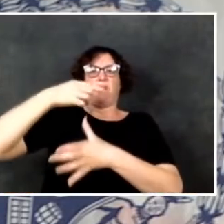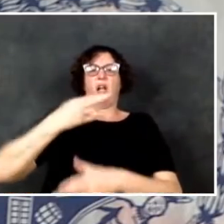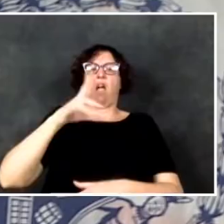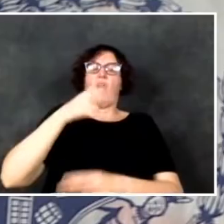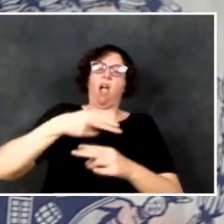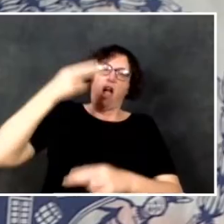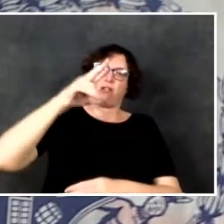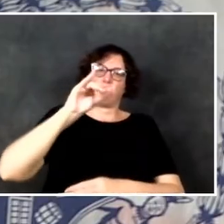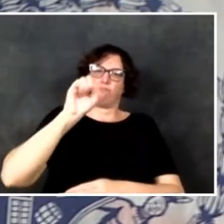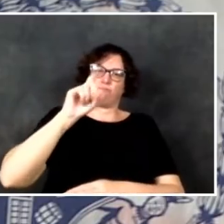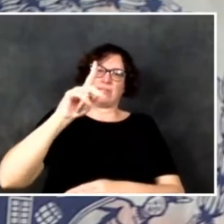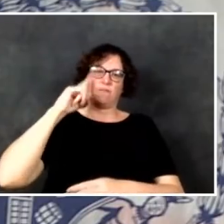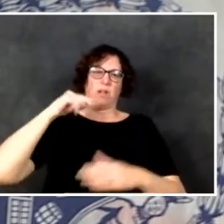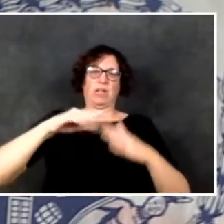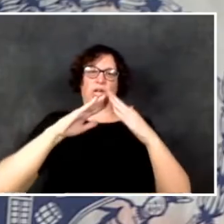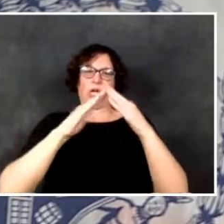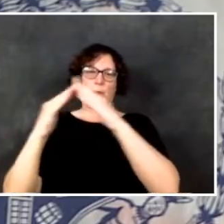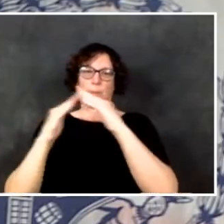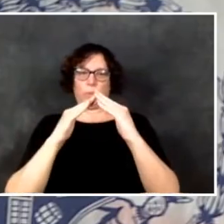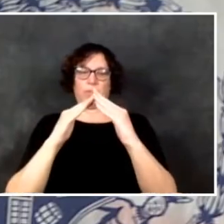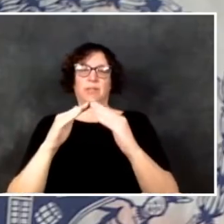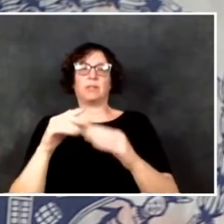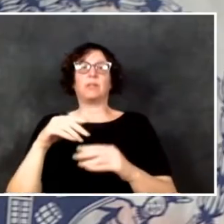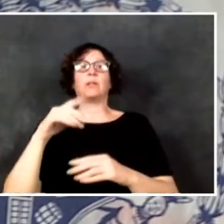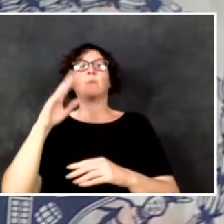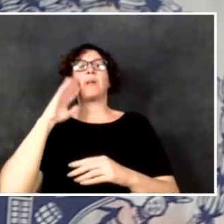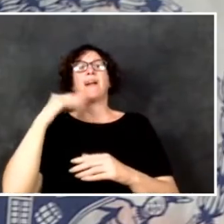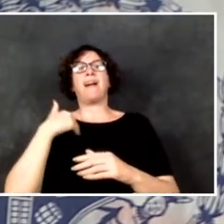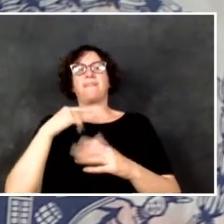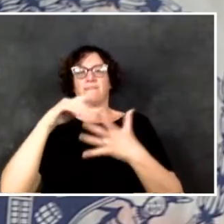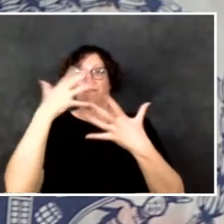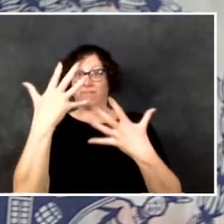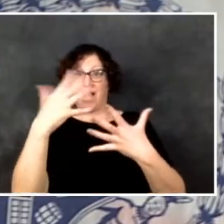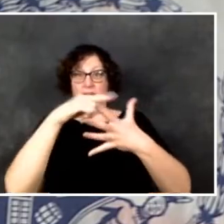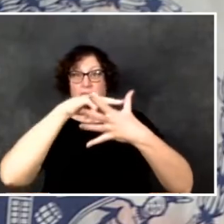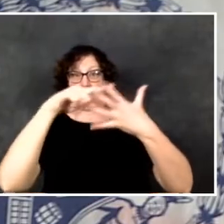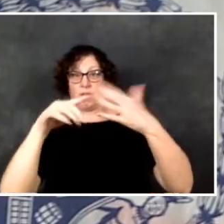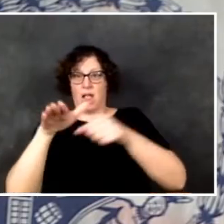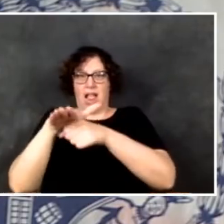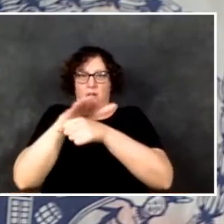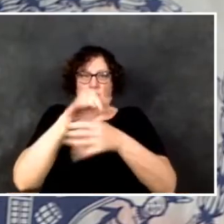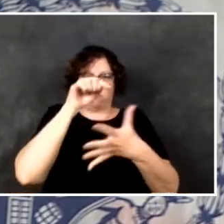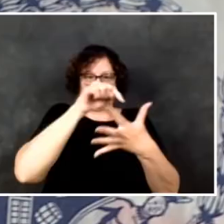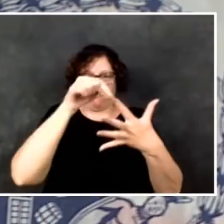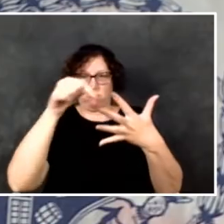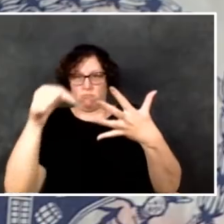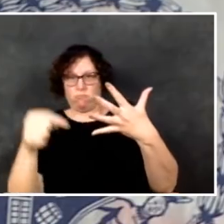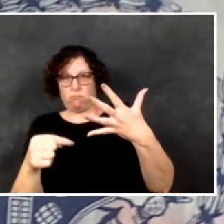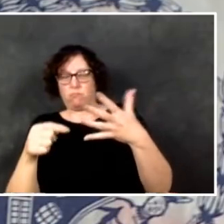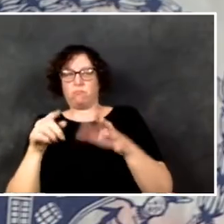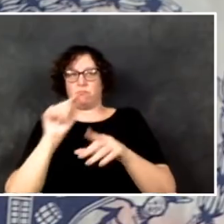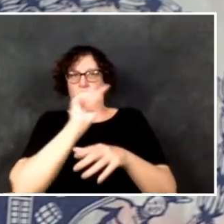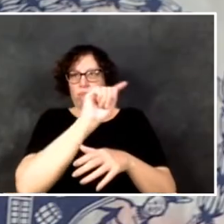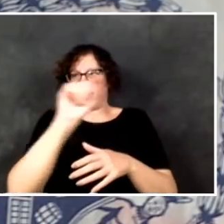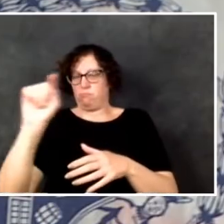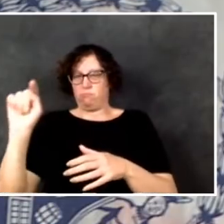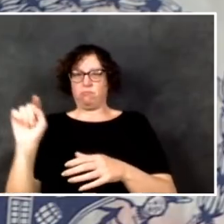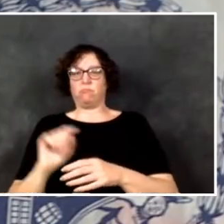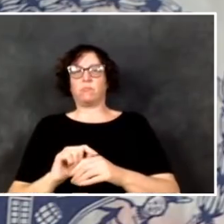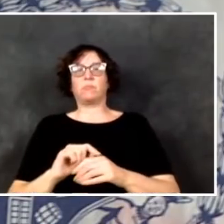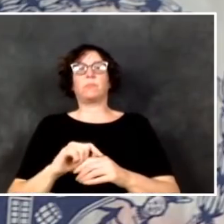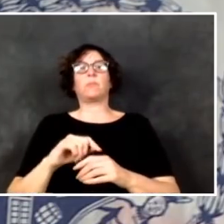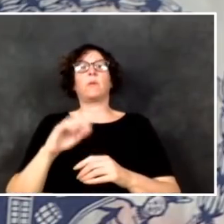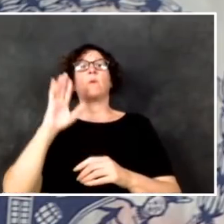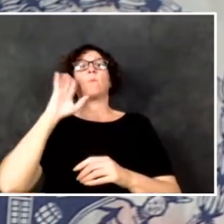specific locations, 5 locations. And again, there will be targeted testing for people who are particularly vulnerable. That